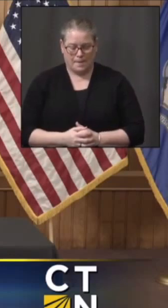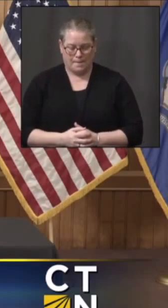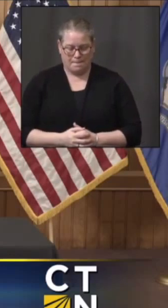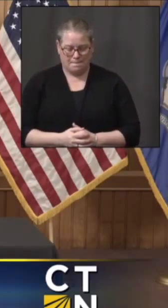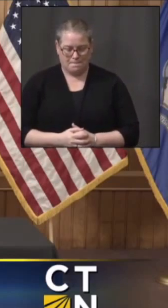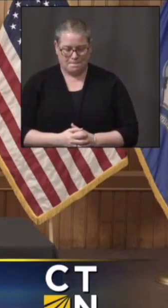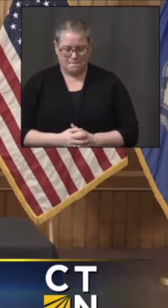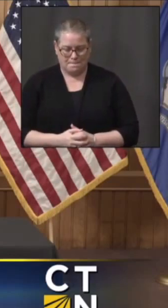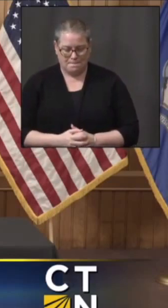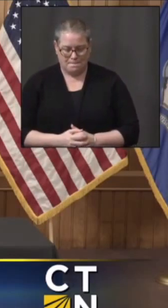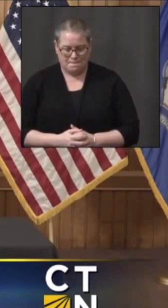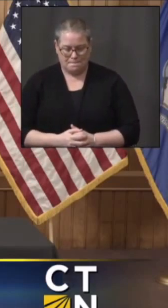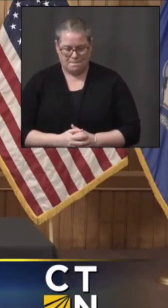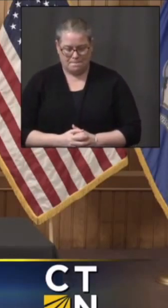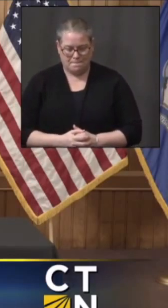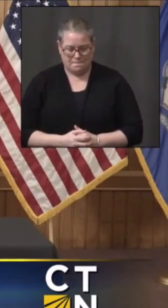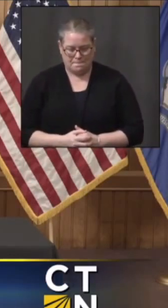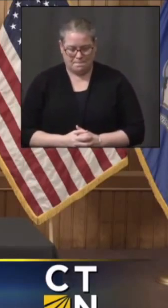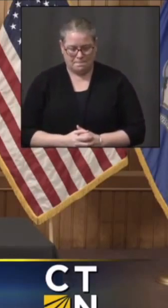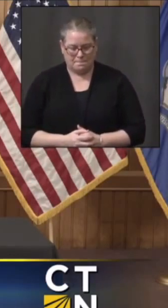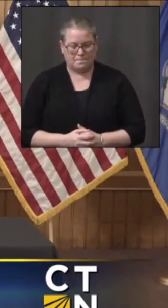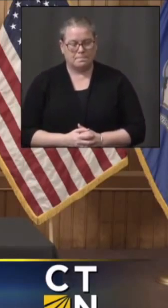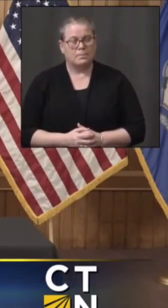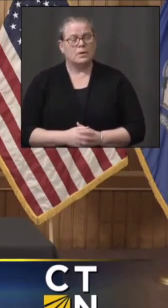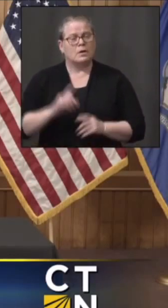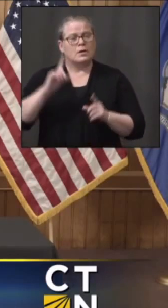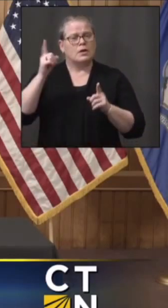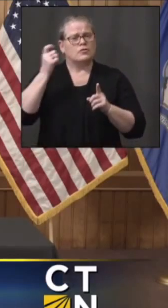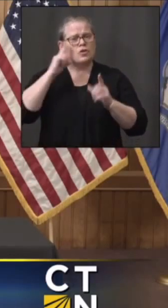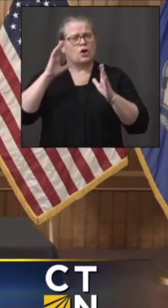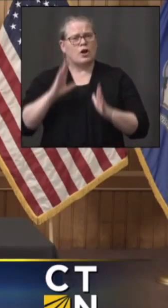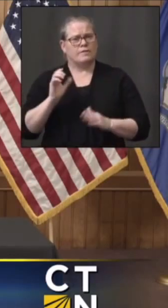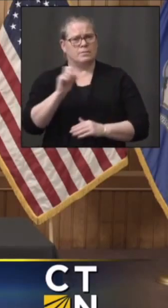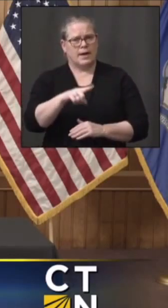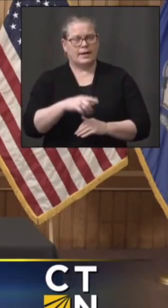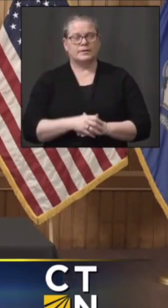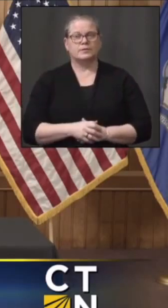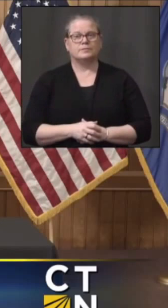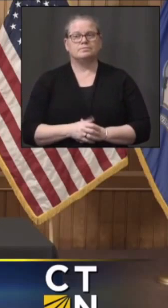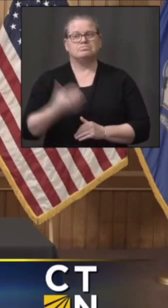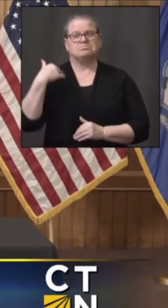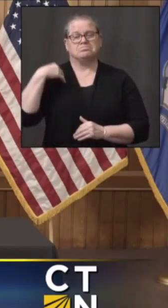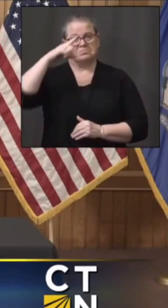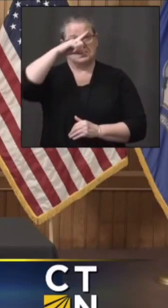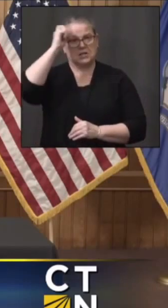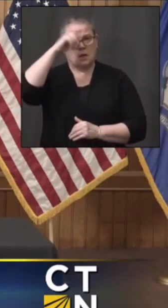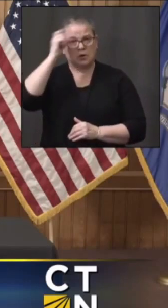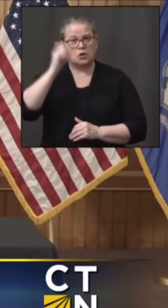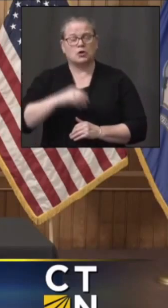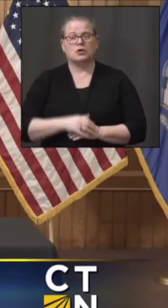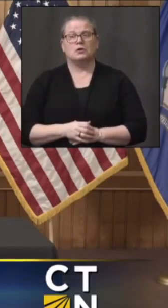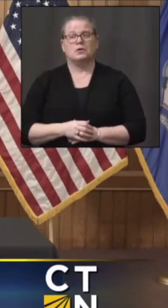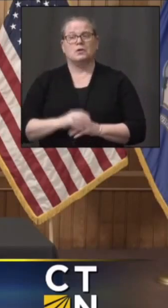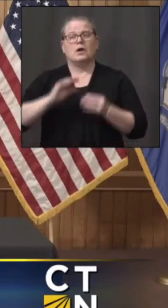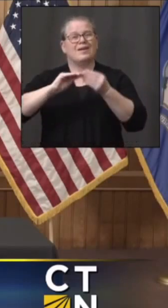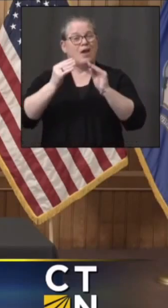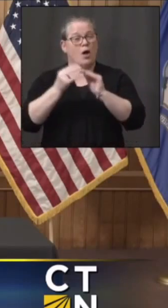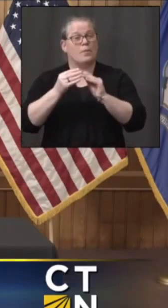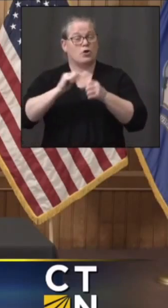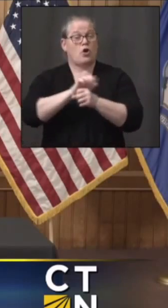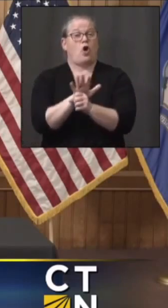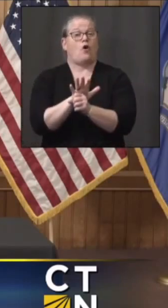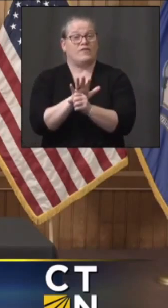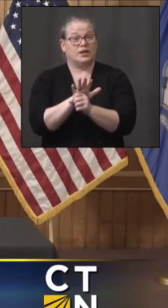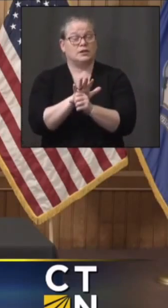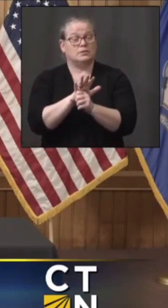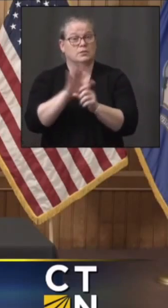for you. So over the summer months, obviously, we saw a lull in COVID cases and deaths and hospitalizations, those great months